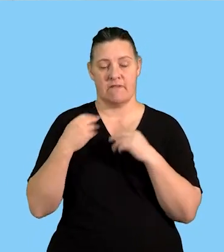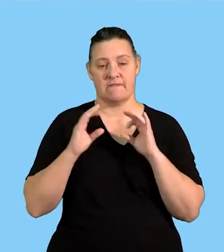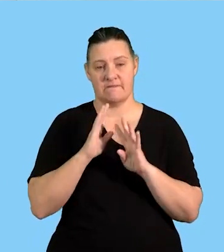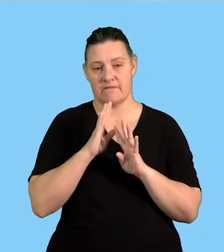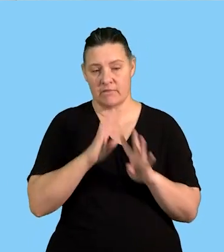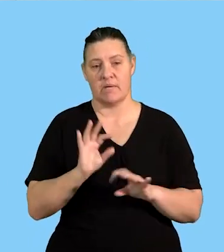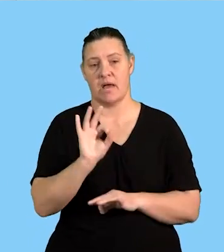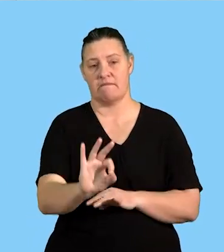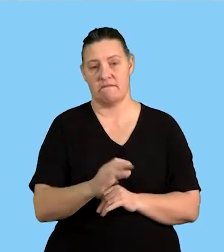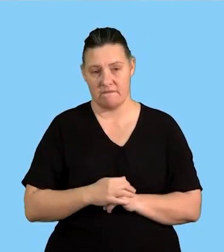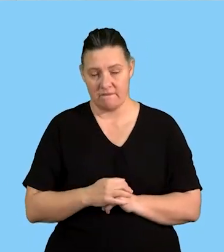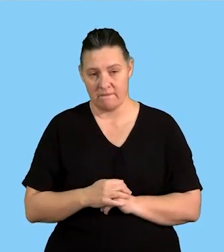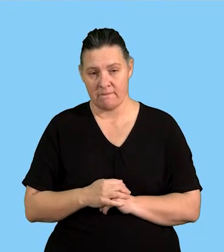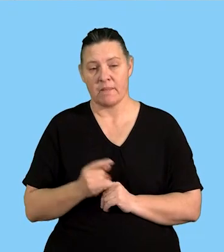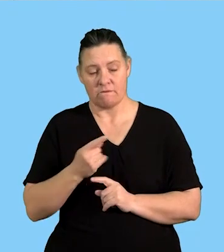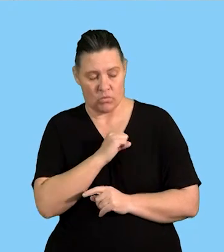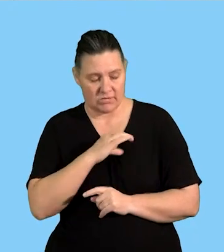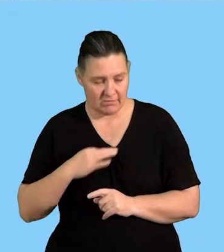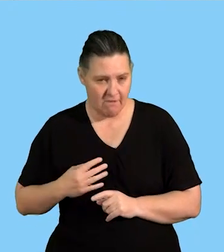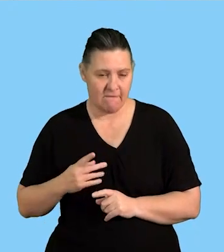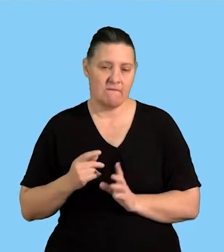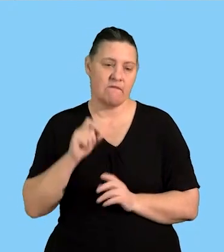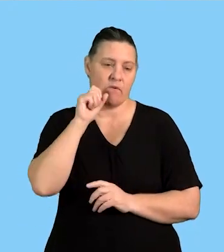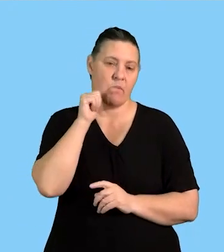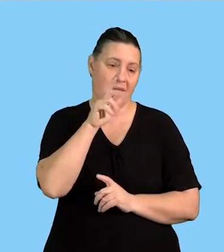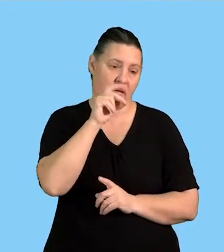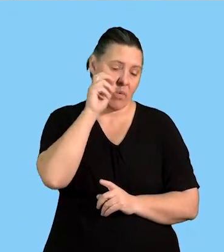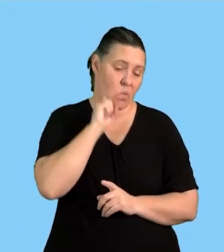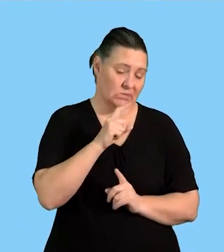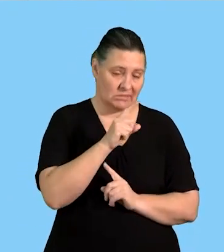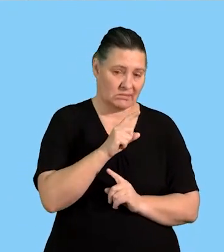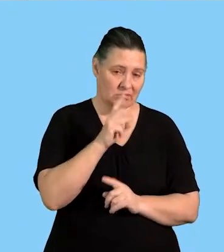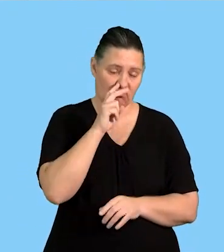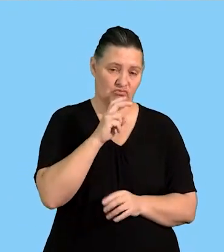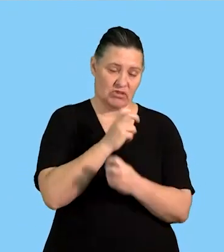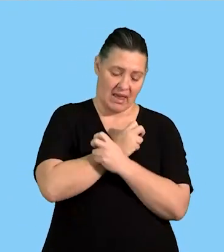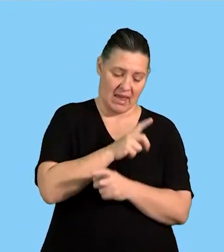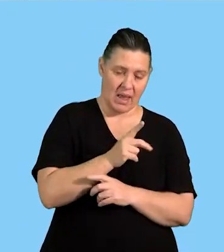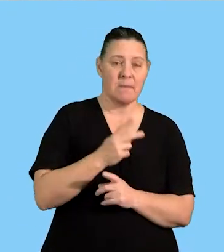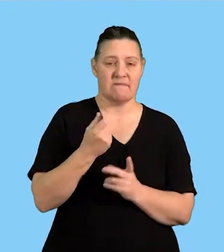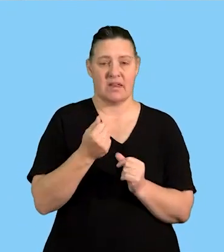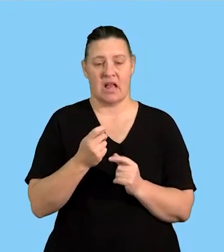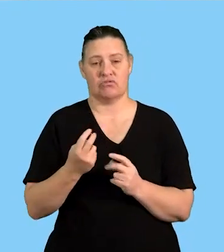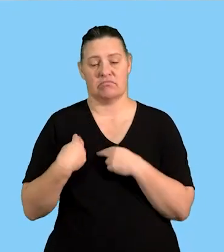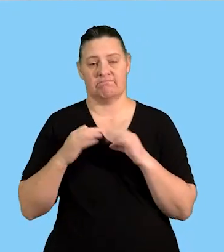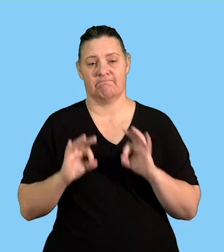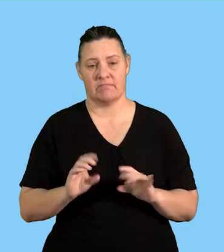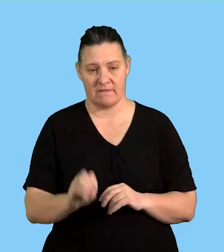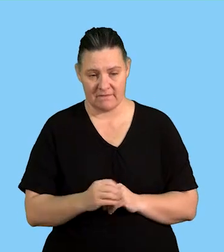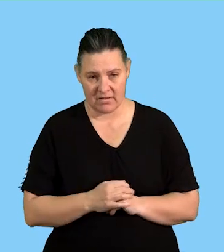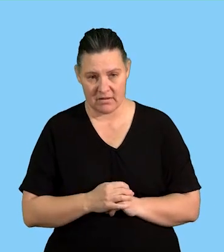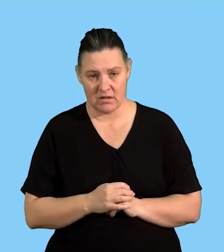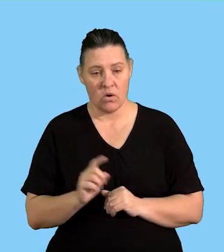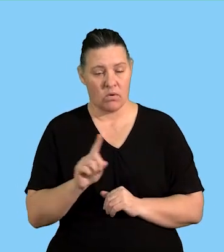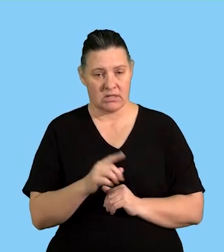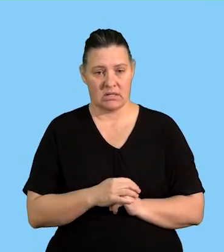the security of the employees to say when they get to retirement, they should have financial security. So the answer there is supposed